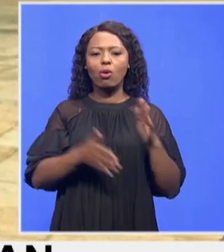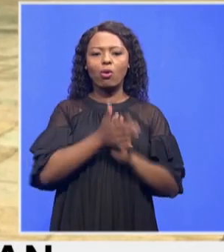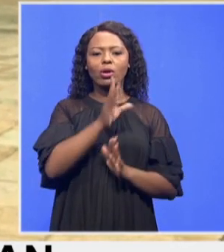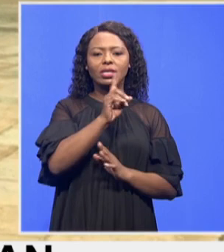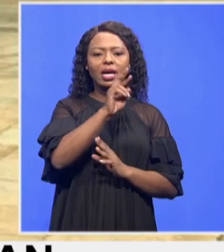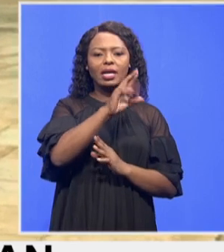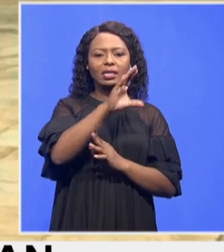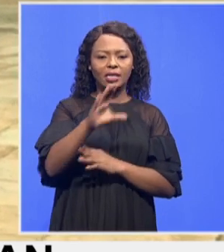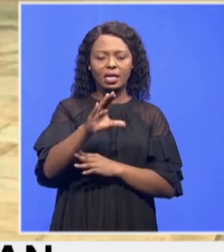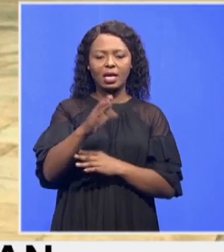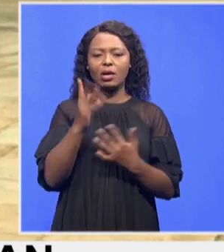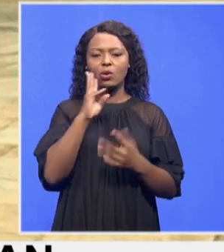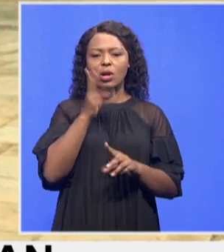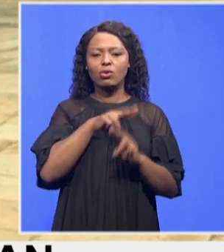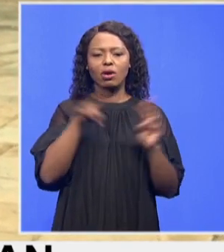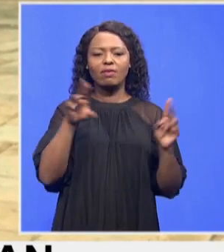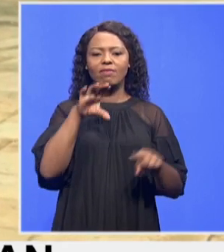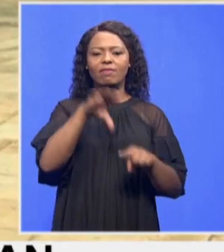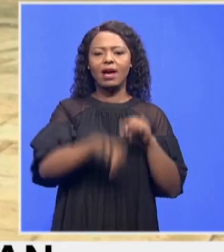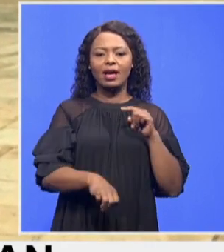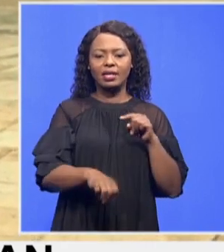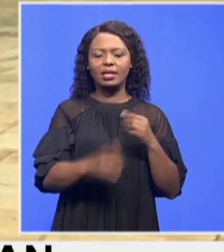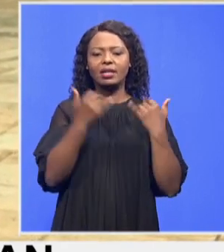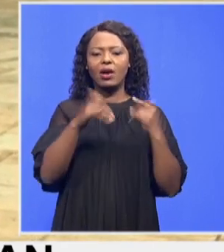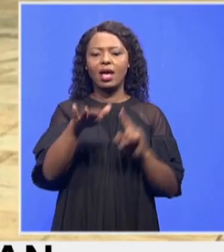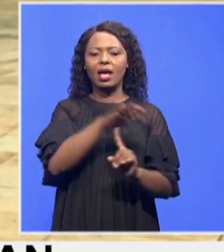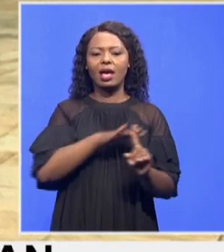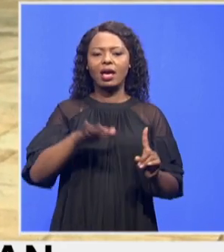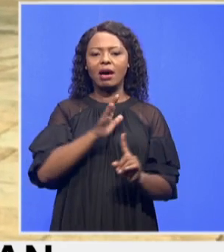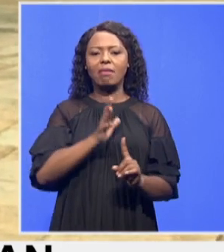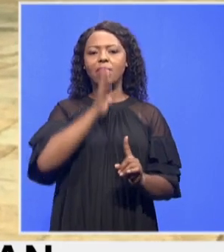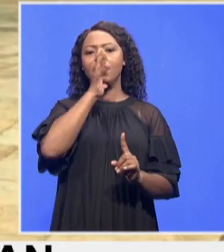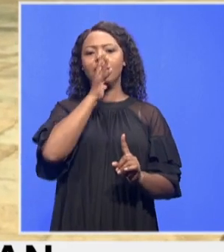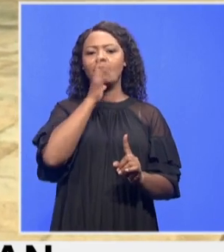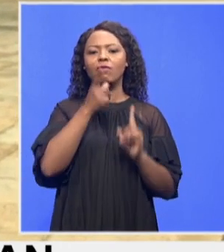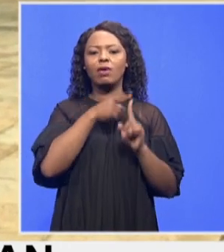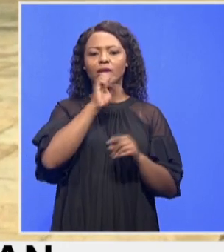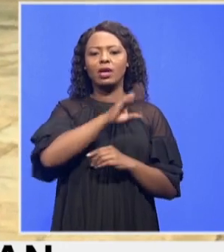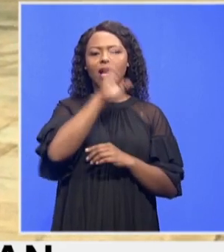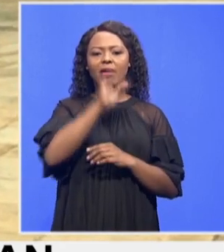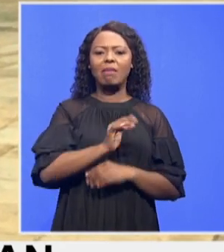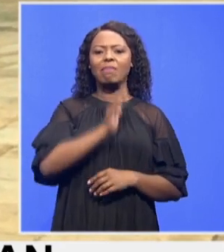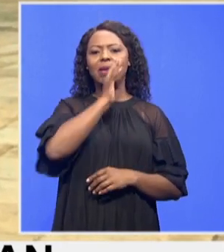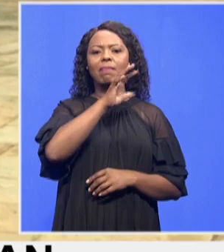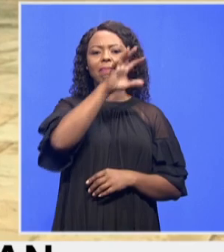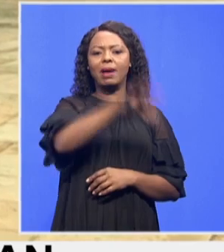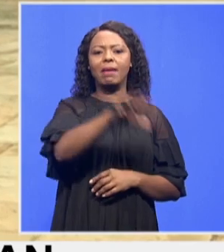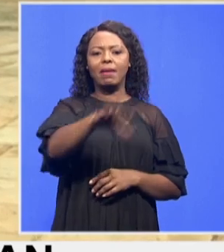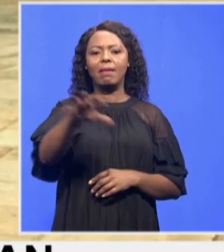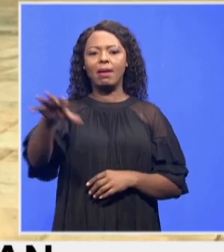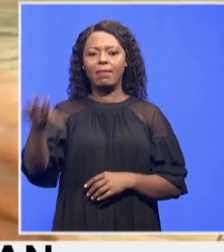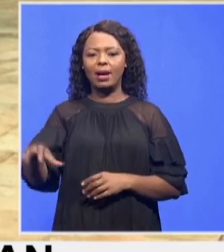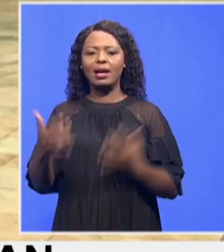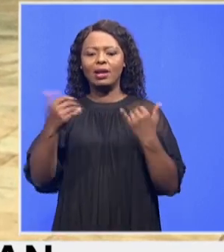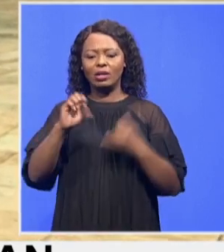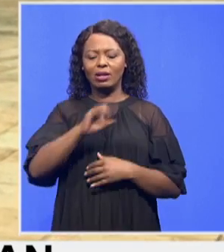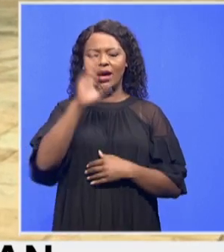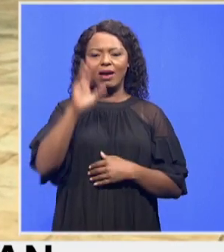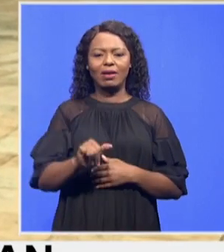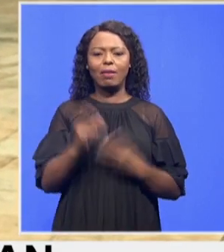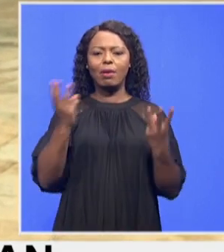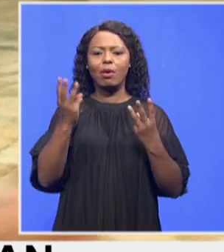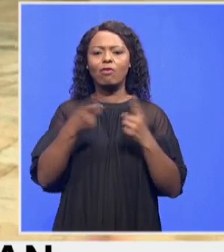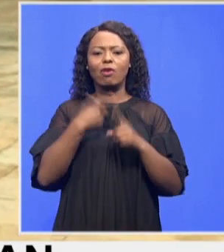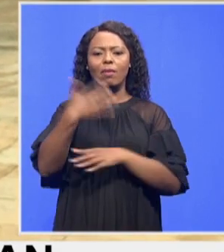DRC, you will not find an area which is overpopulated by South Africans, and essentially has become, in what many